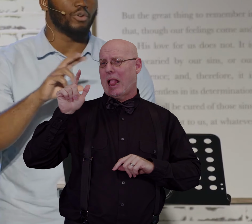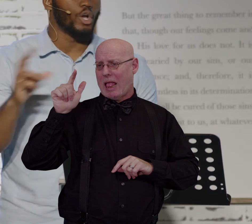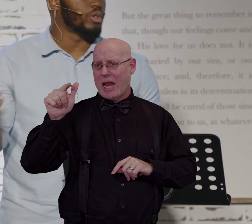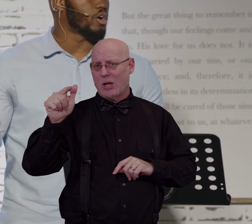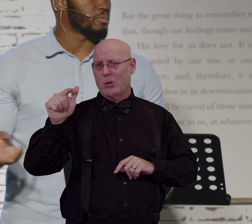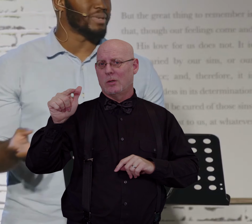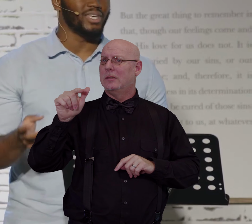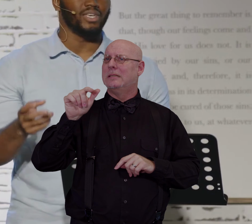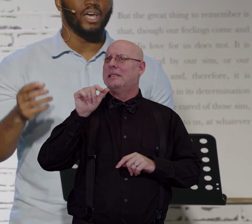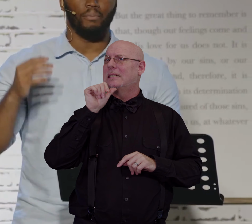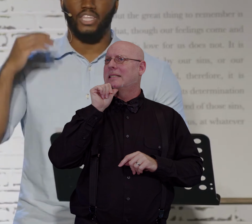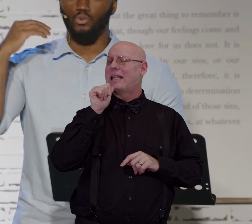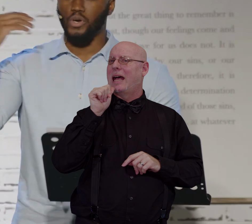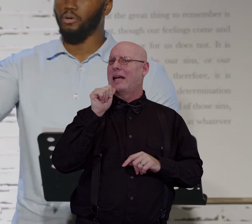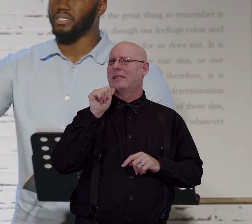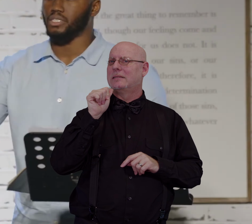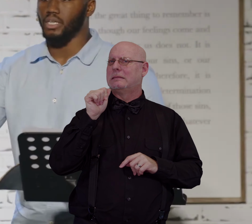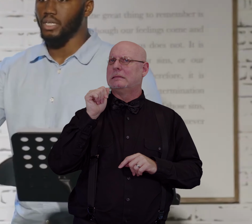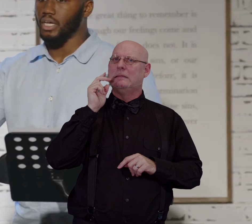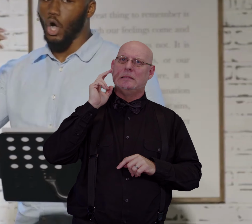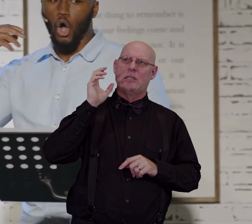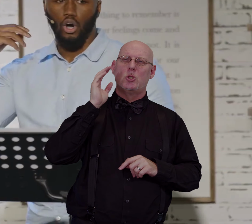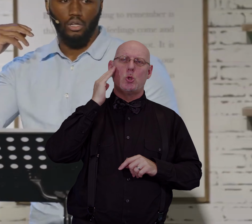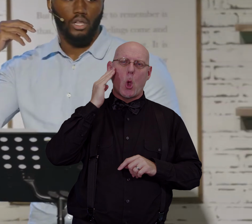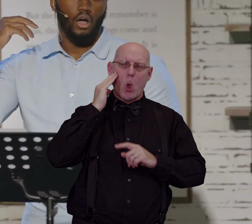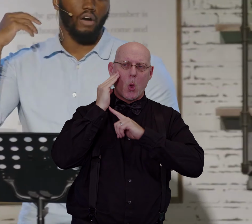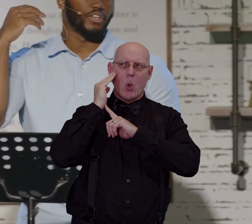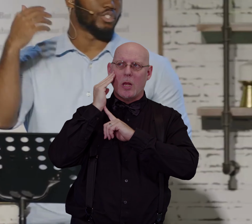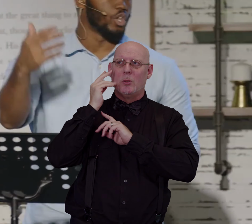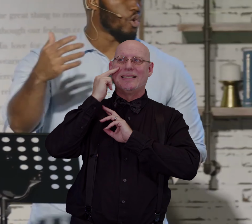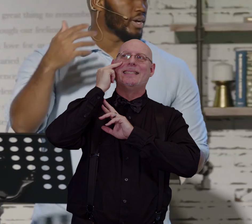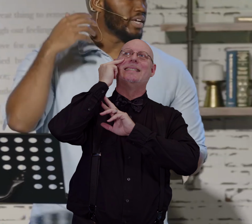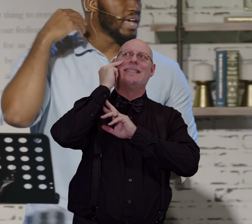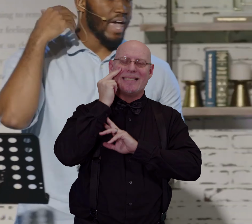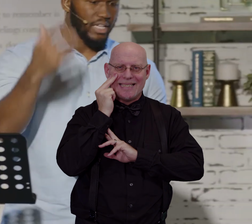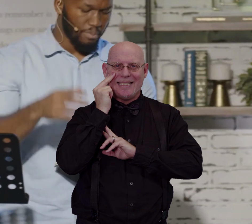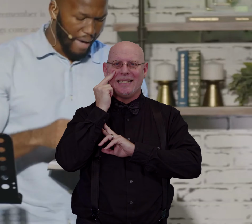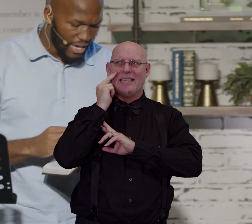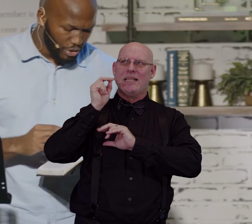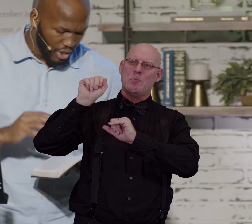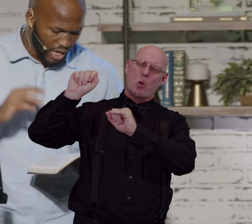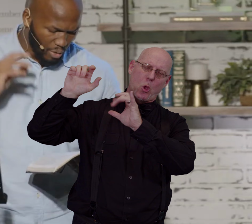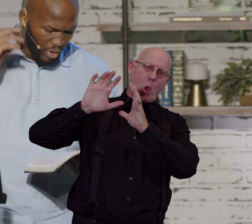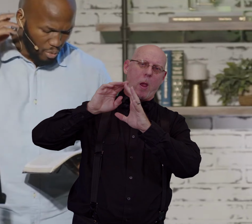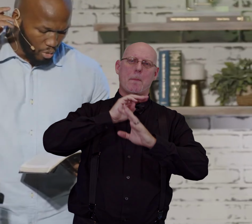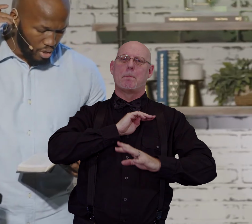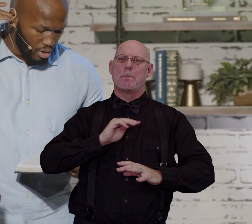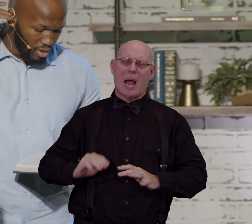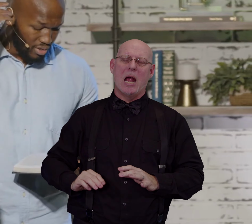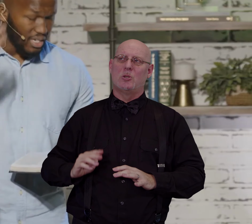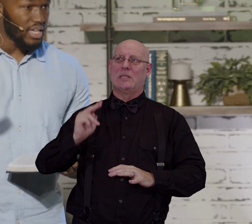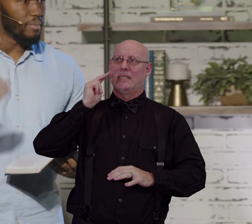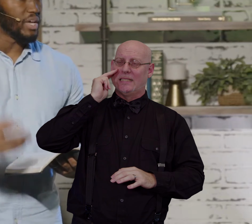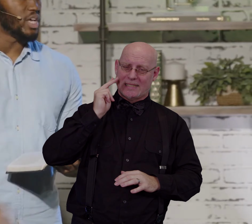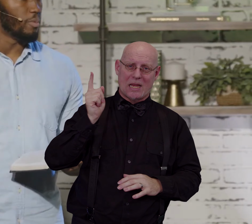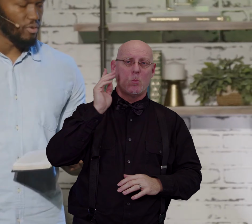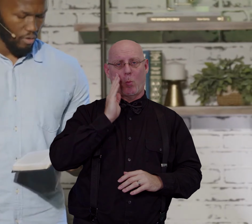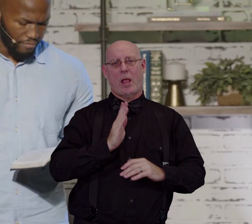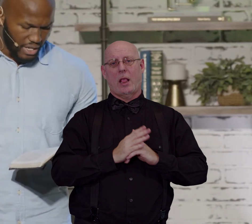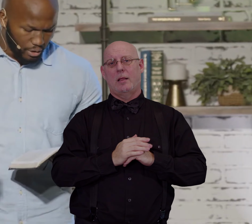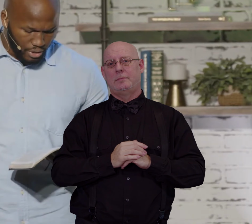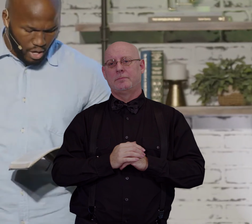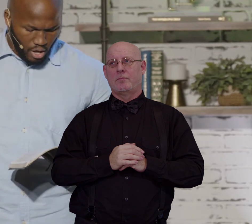where that will no longer be, but he will be seen in all of his glory and his majesty, and we will see him, and he